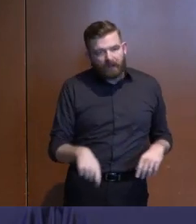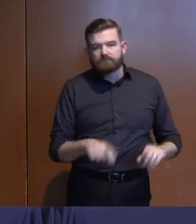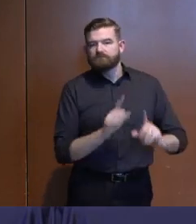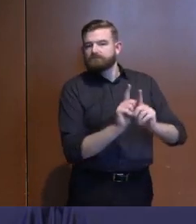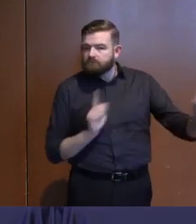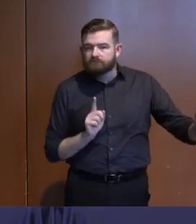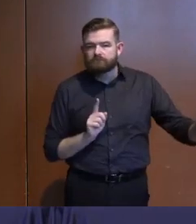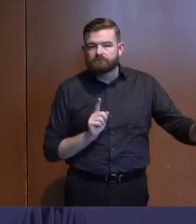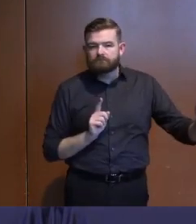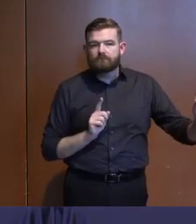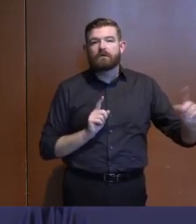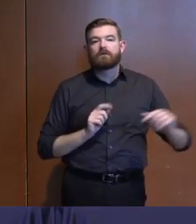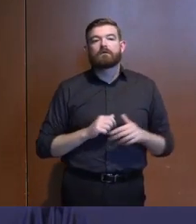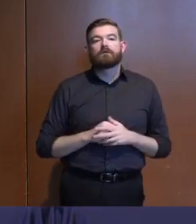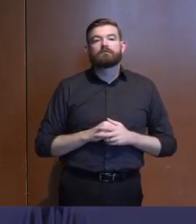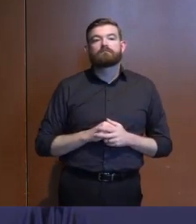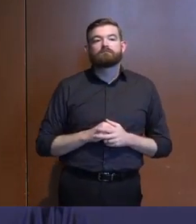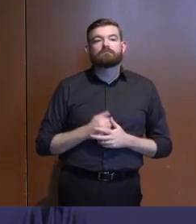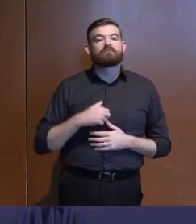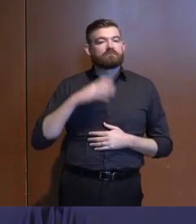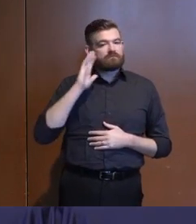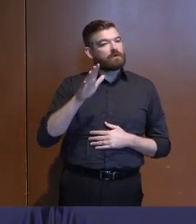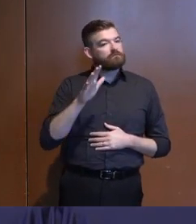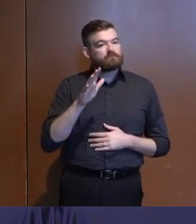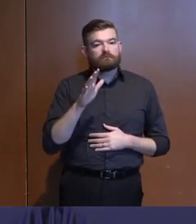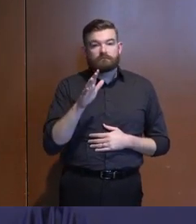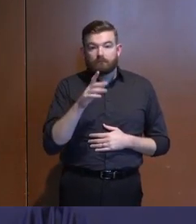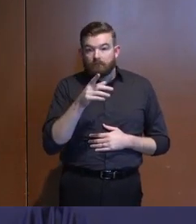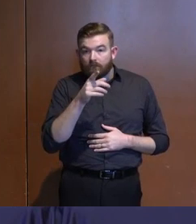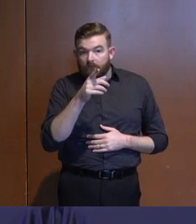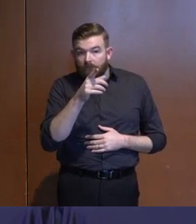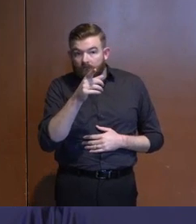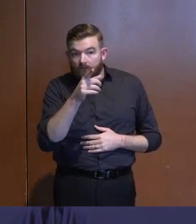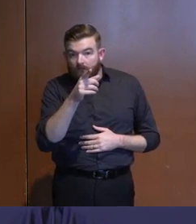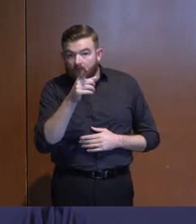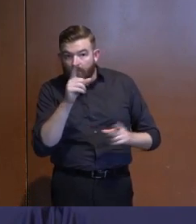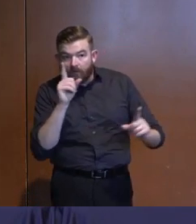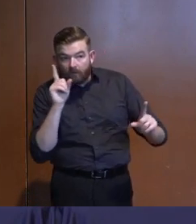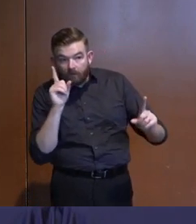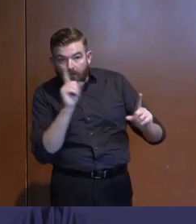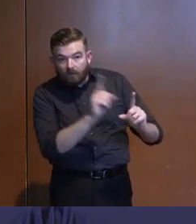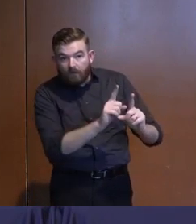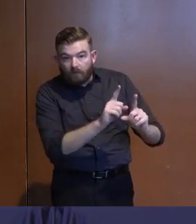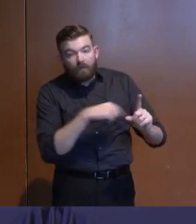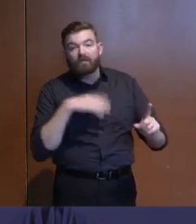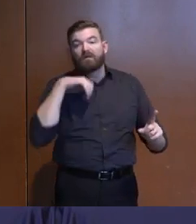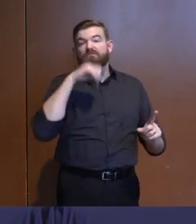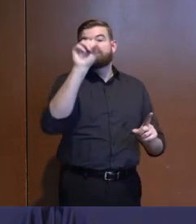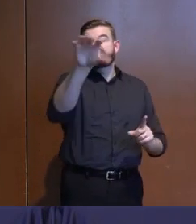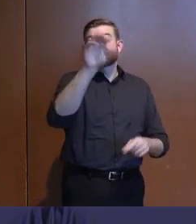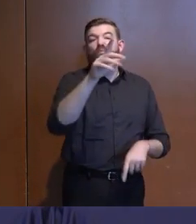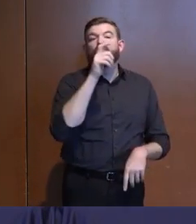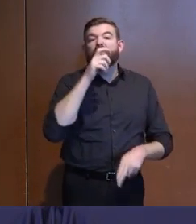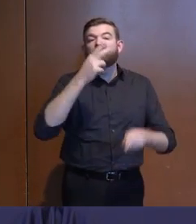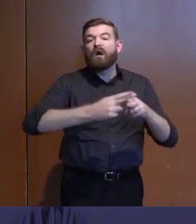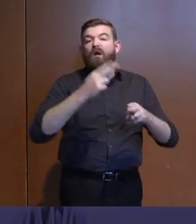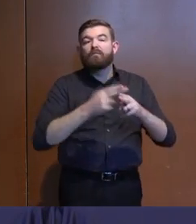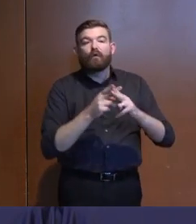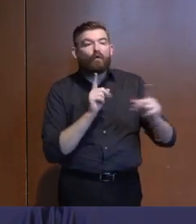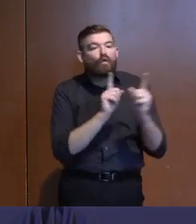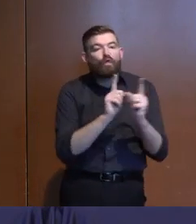those who can't get this message into their heads. Last night, right here in Mercer County, Ewing Township